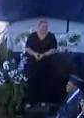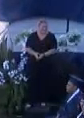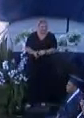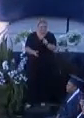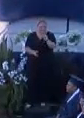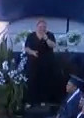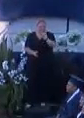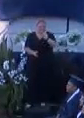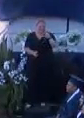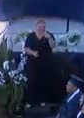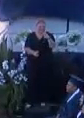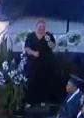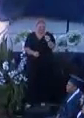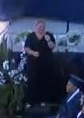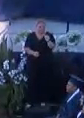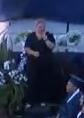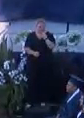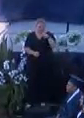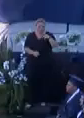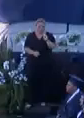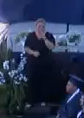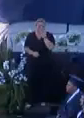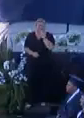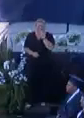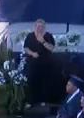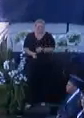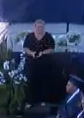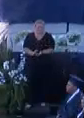Mecha Club, Taupe.